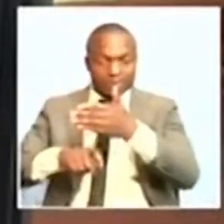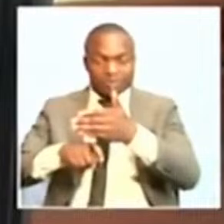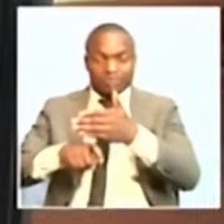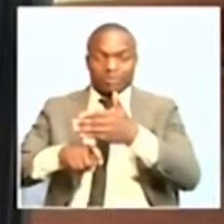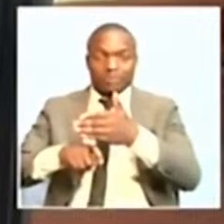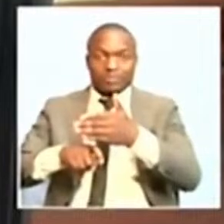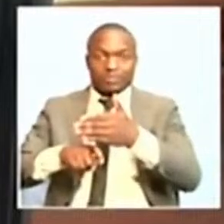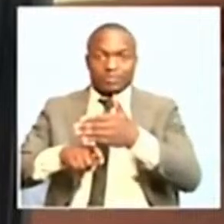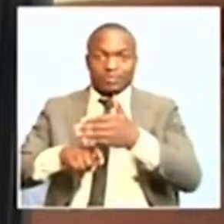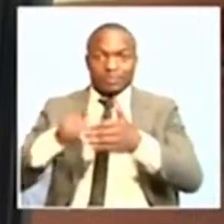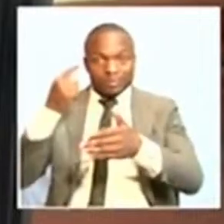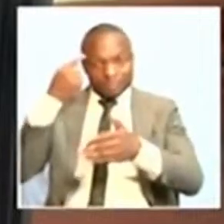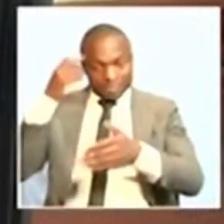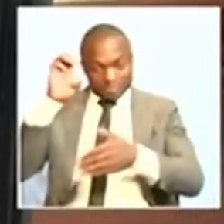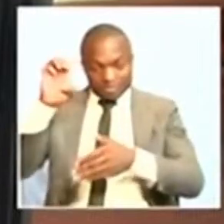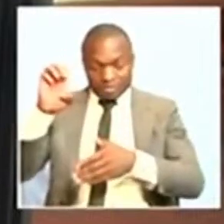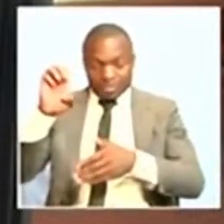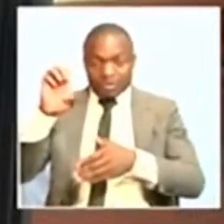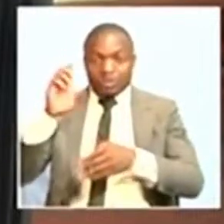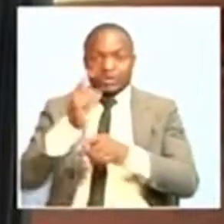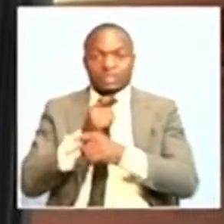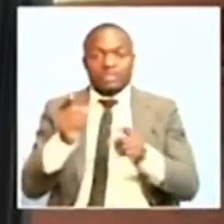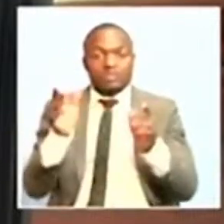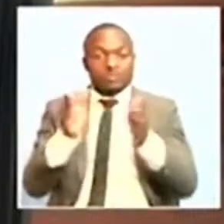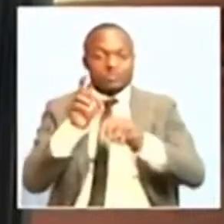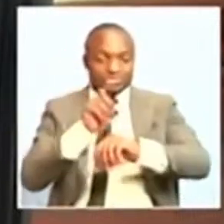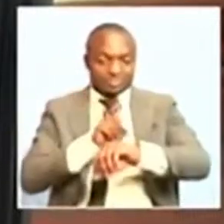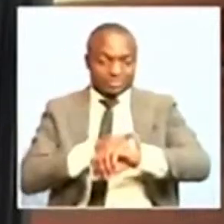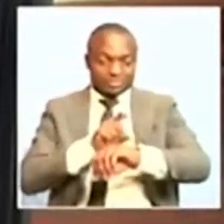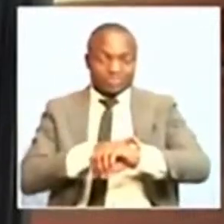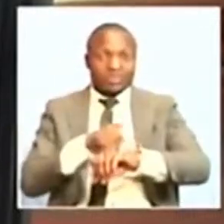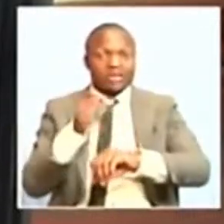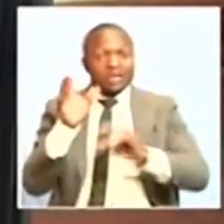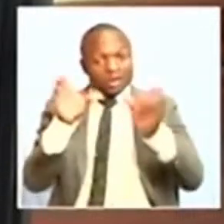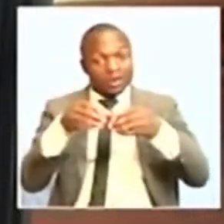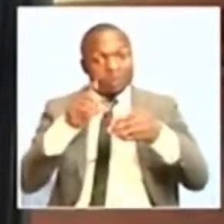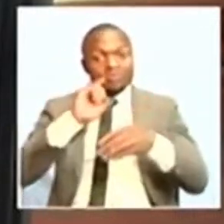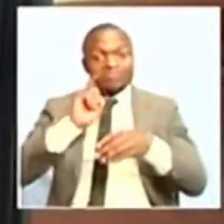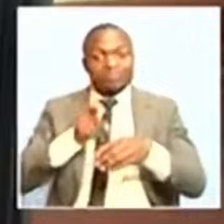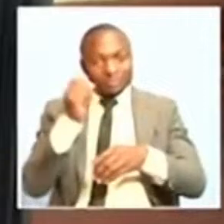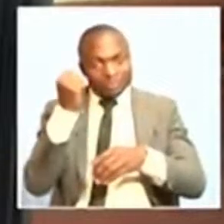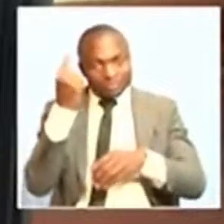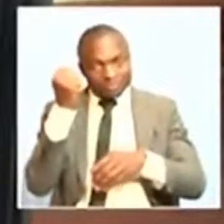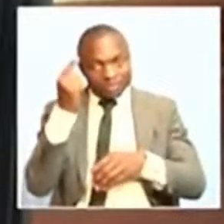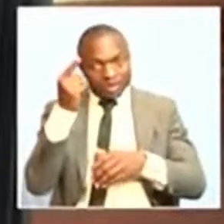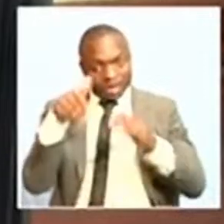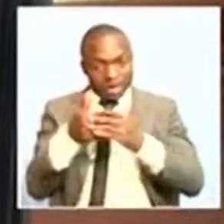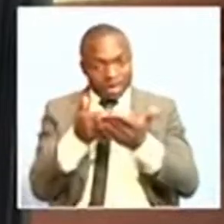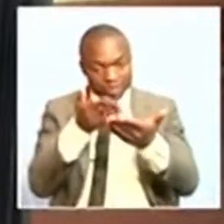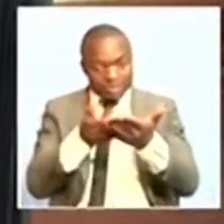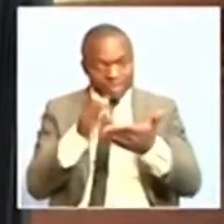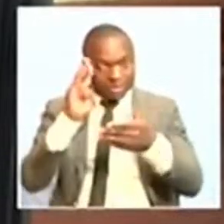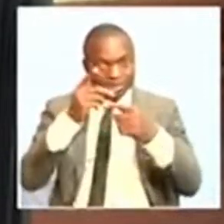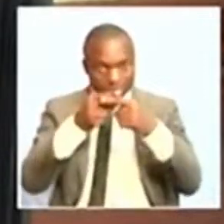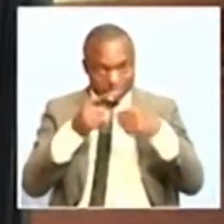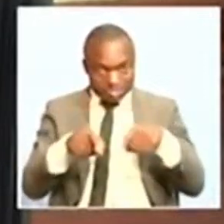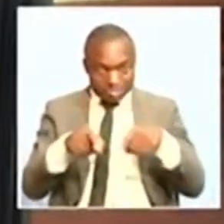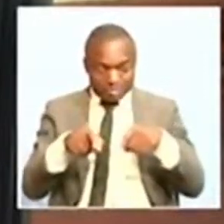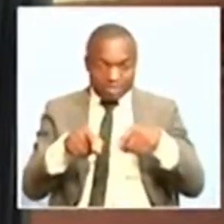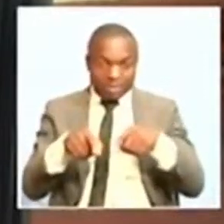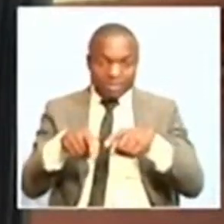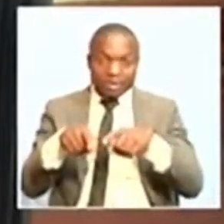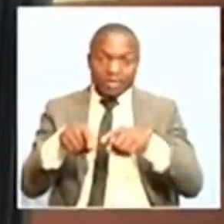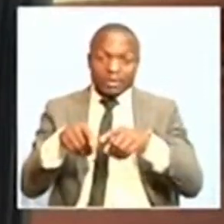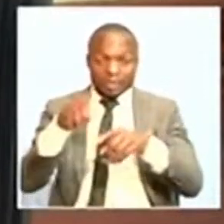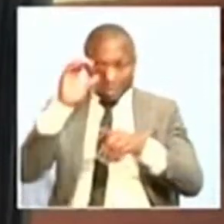time. So the committee may also wish to understand just how this is going to be done. Then I'll go to